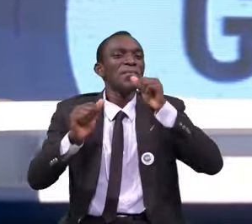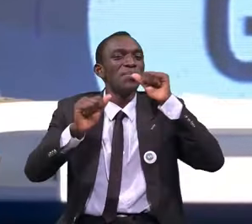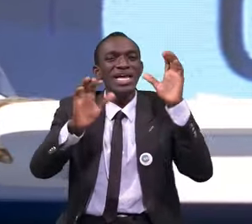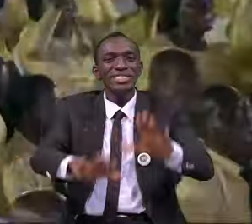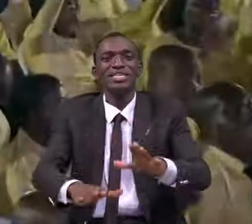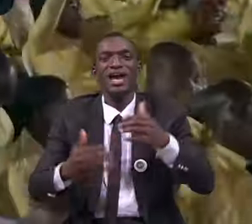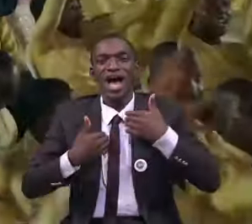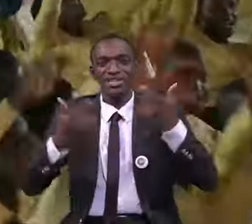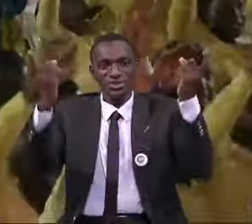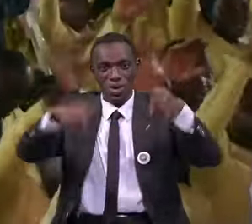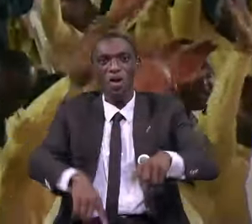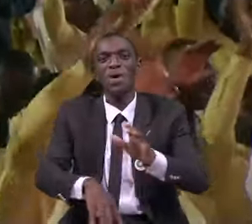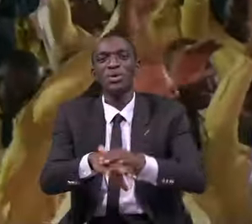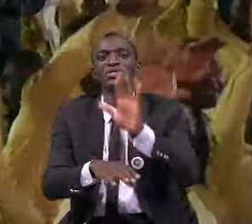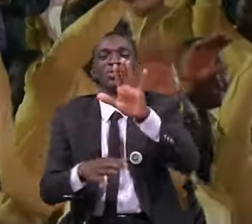come upon your life.